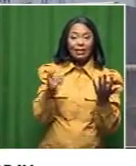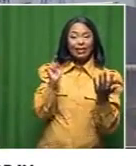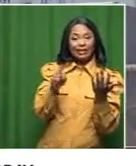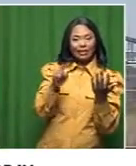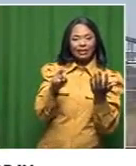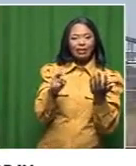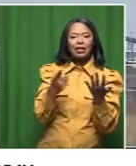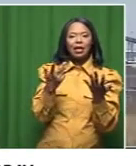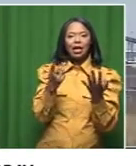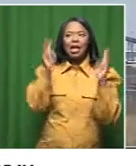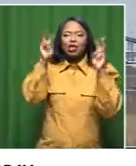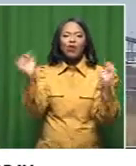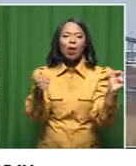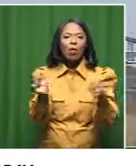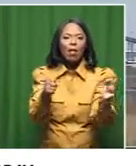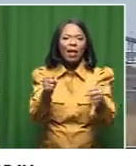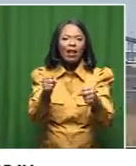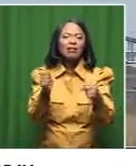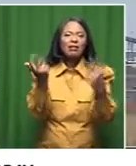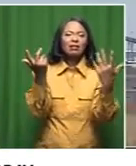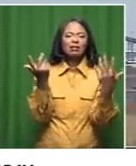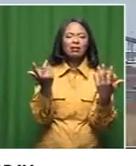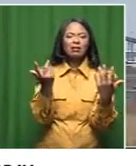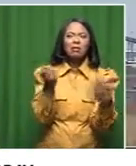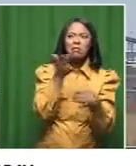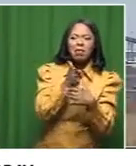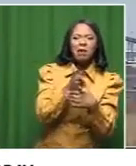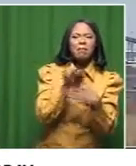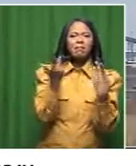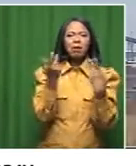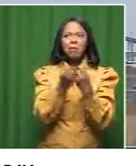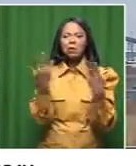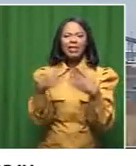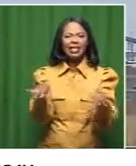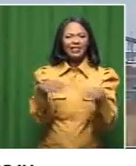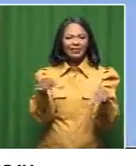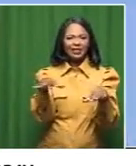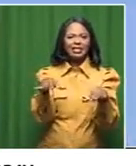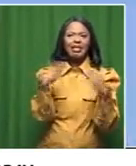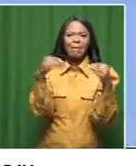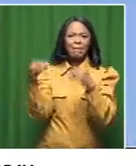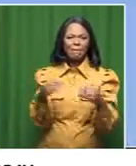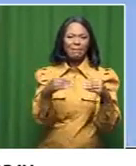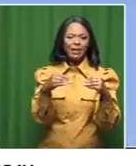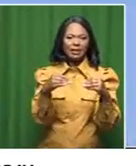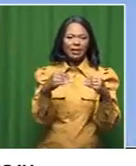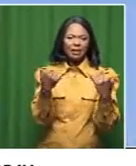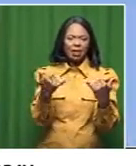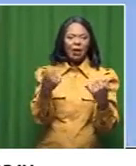to employment, which also lead to more activities in the market. So I think right